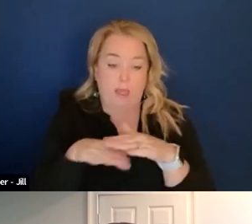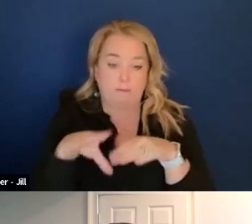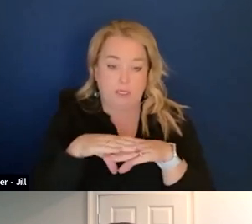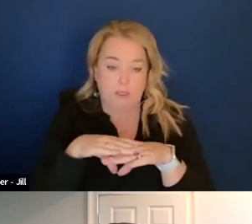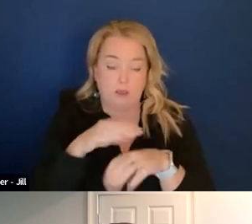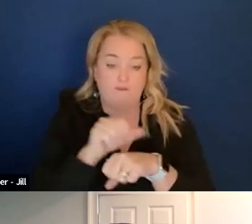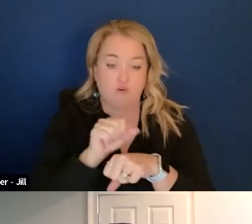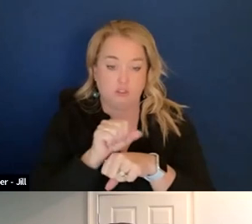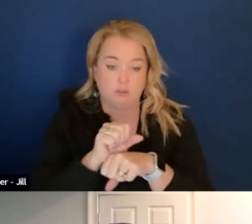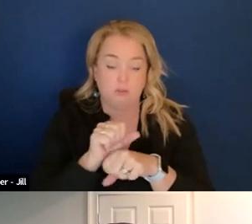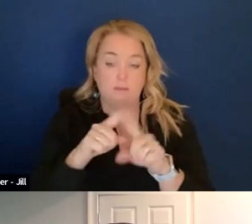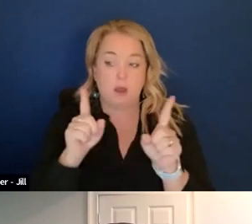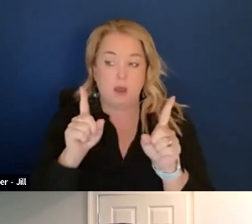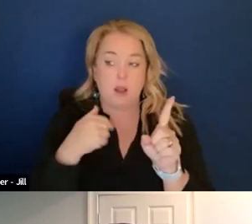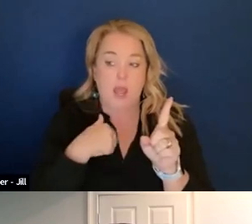efforts.